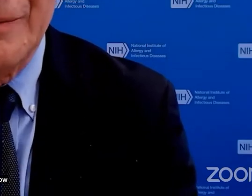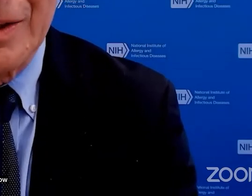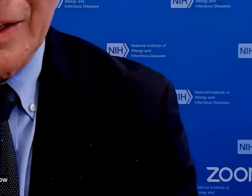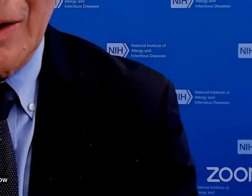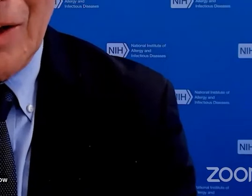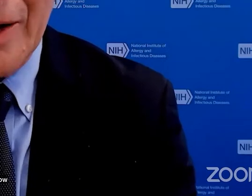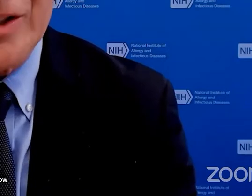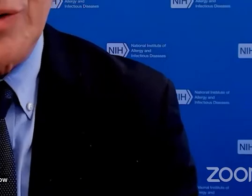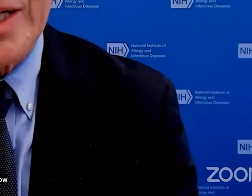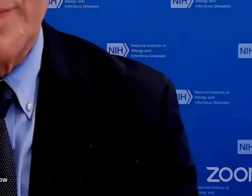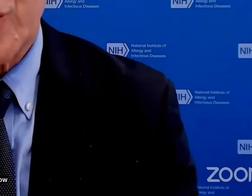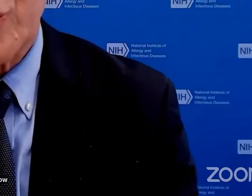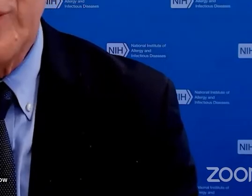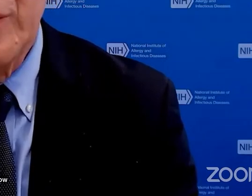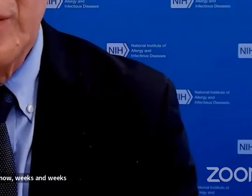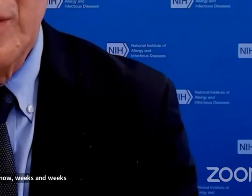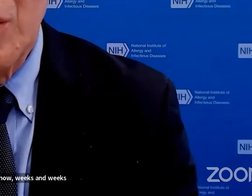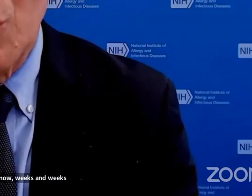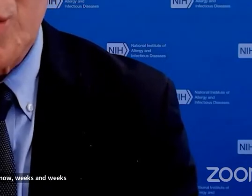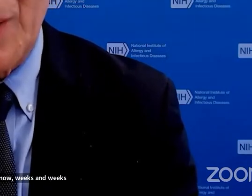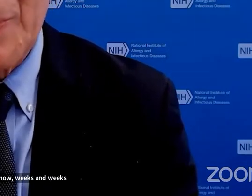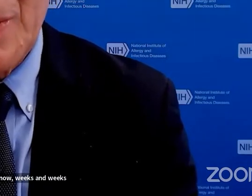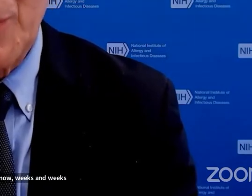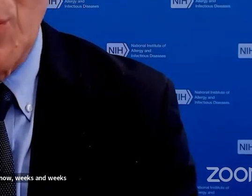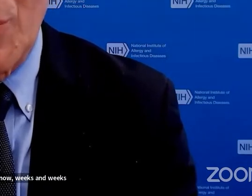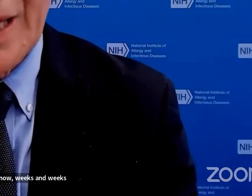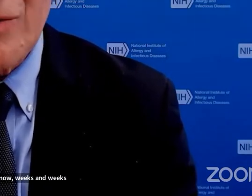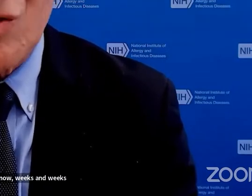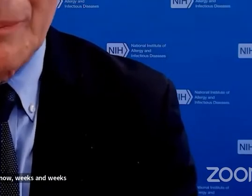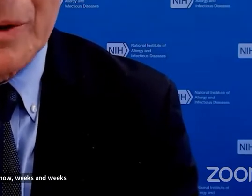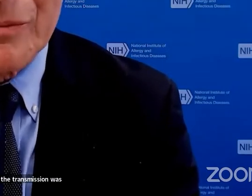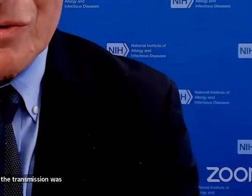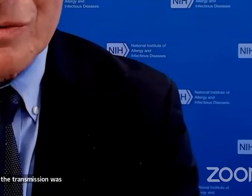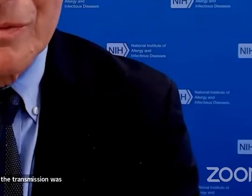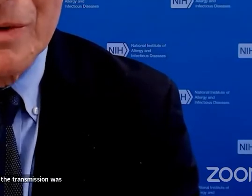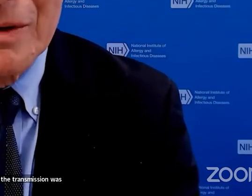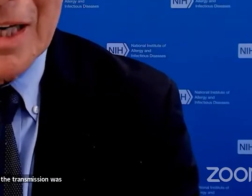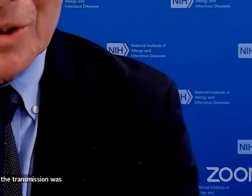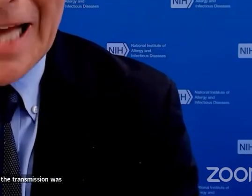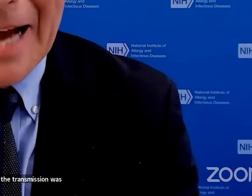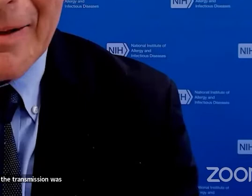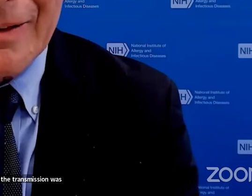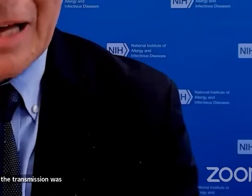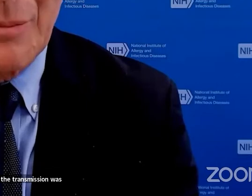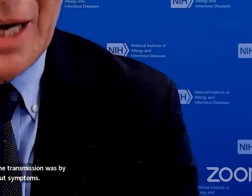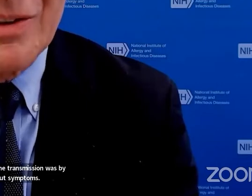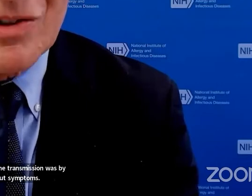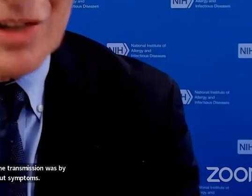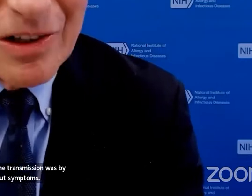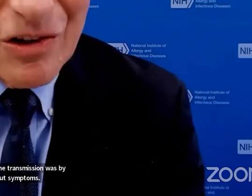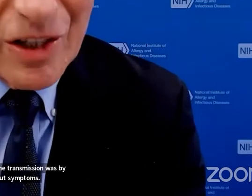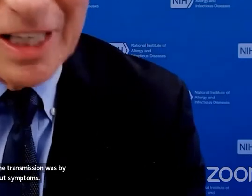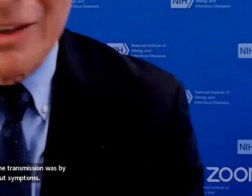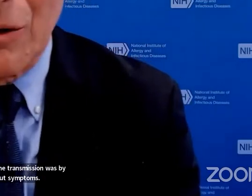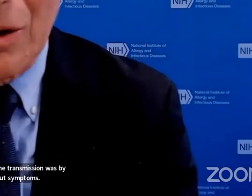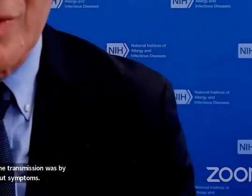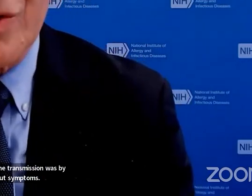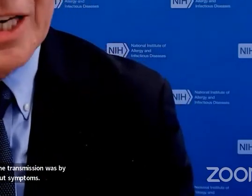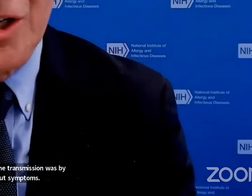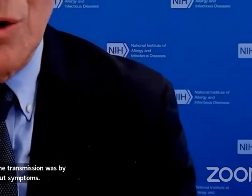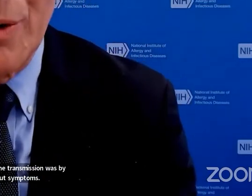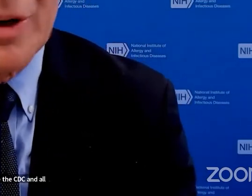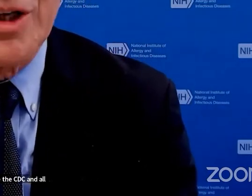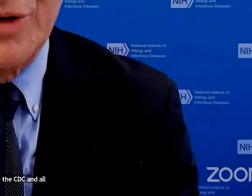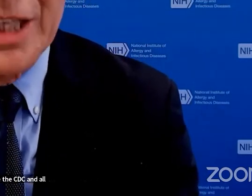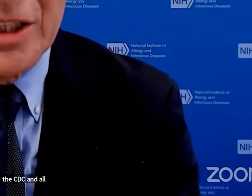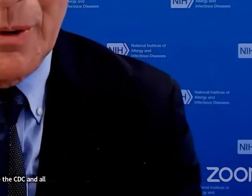outbreak that a lot of the transmission was by people who were without symptoms and it was that that made the CDC and